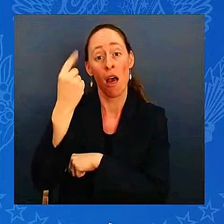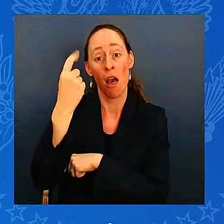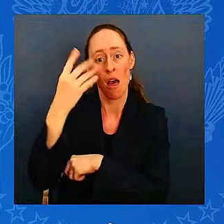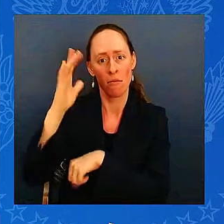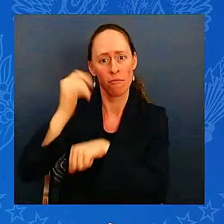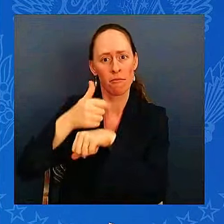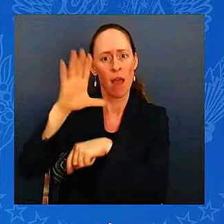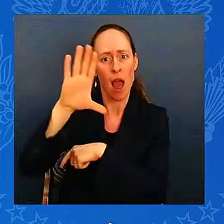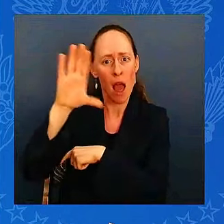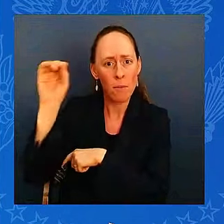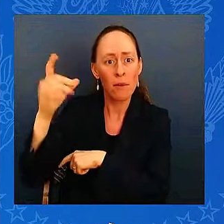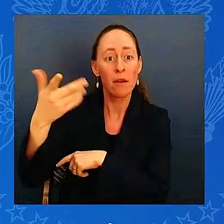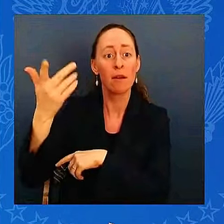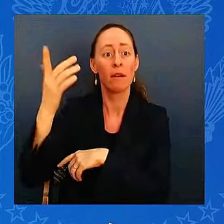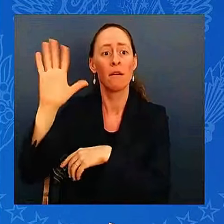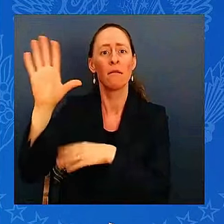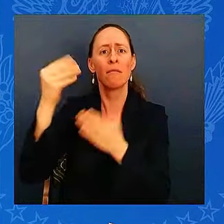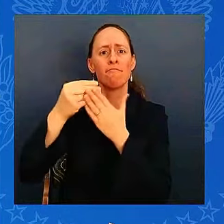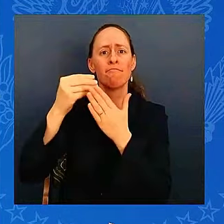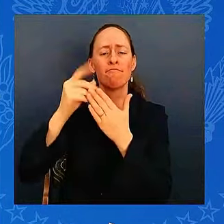after himself.